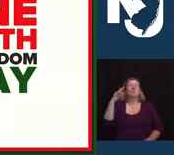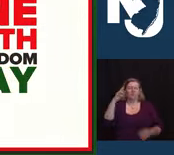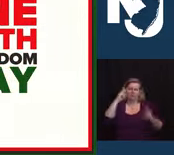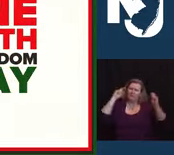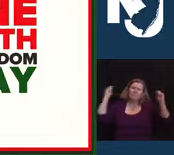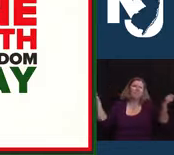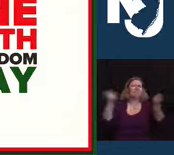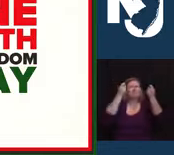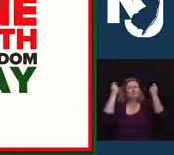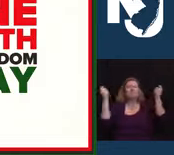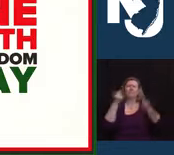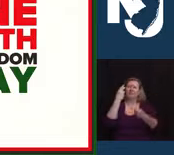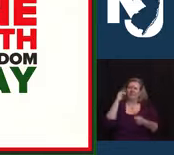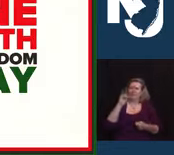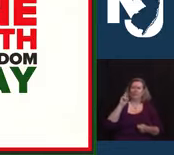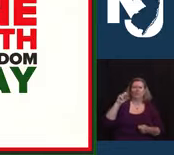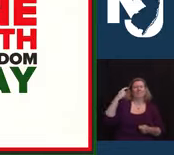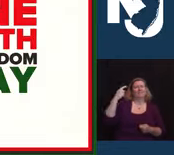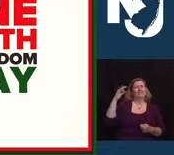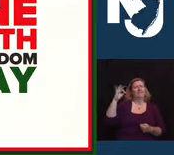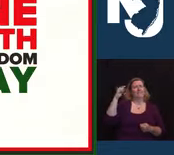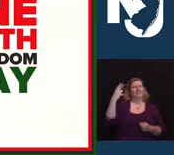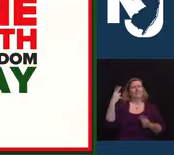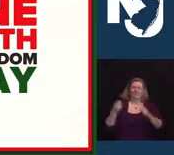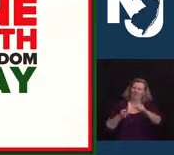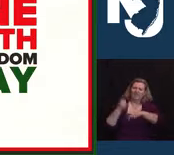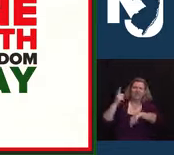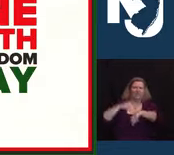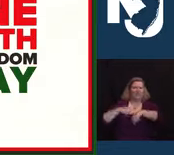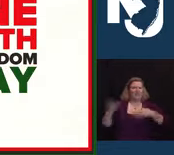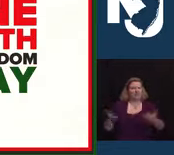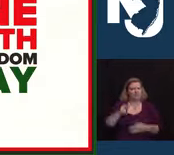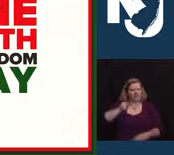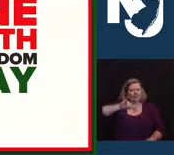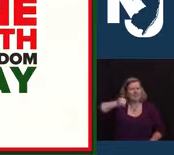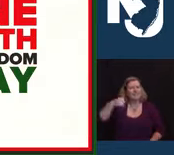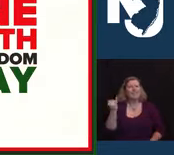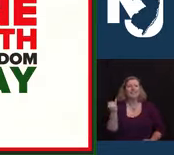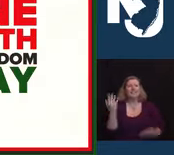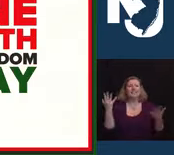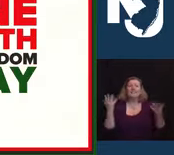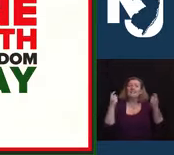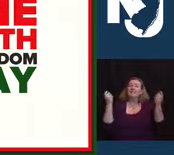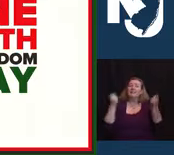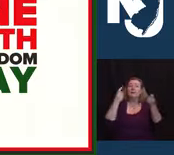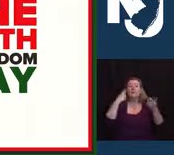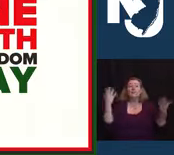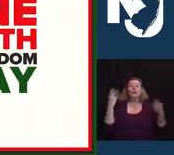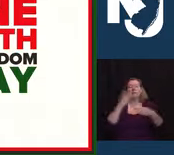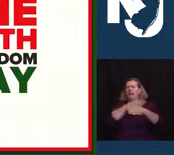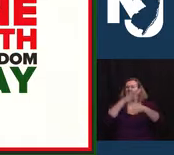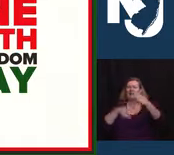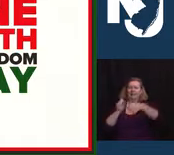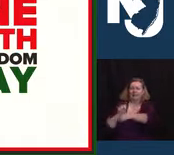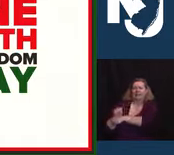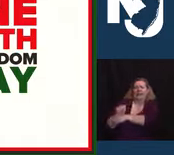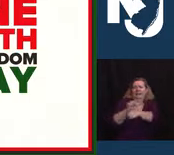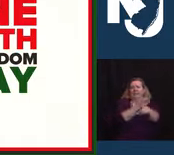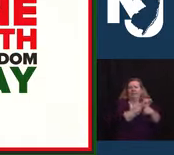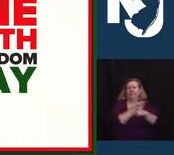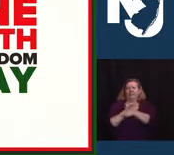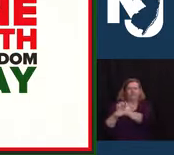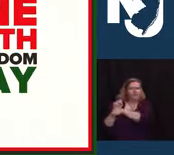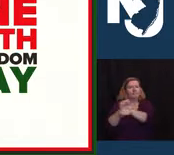for the very first time. While Juneteenth is celebrated to mark the end of slavery, we must use this day to